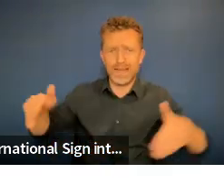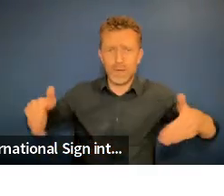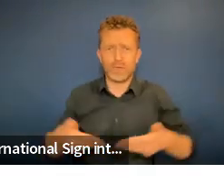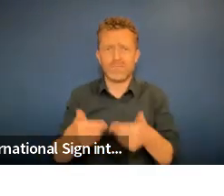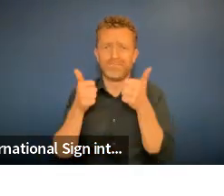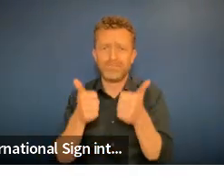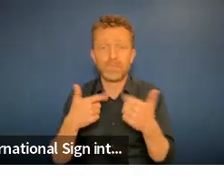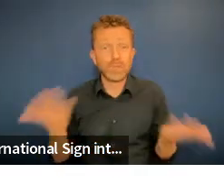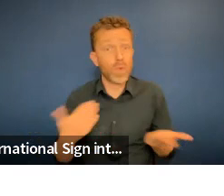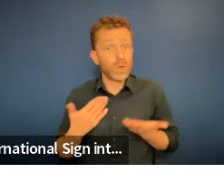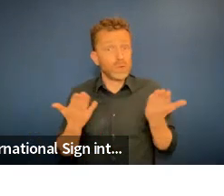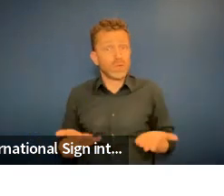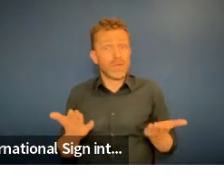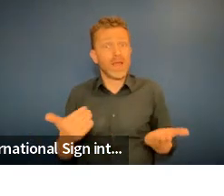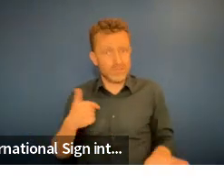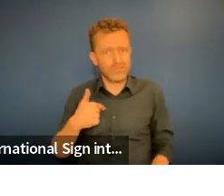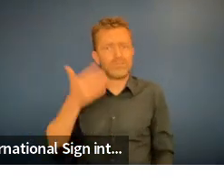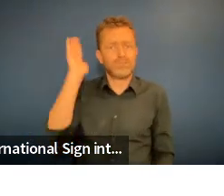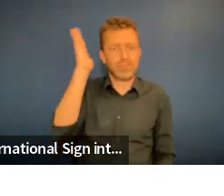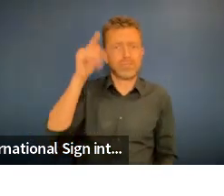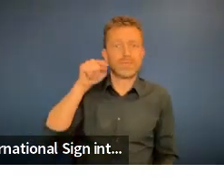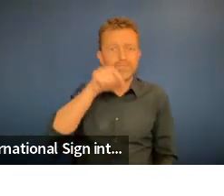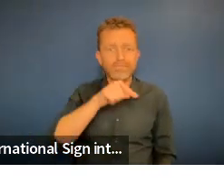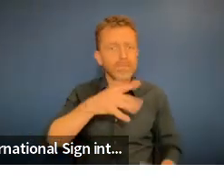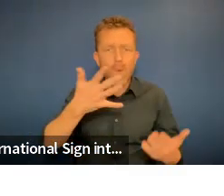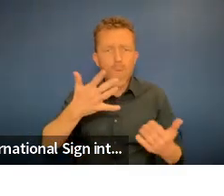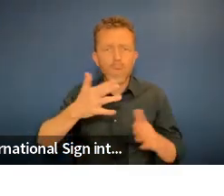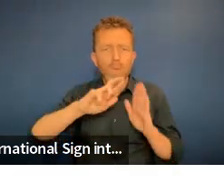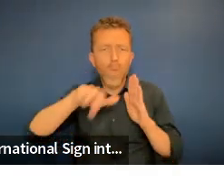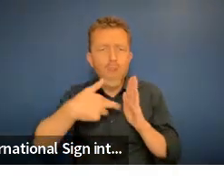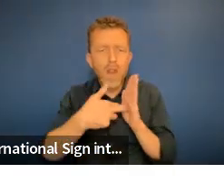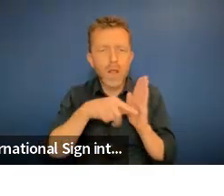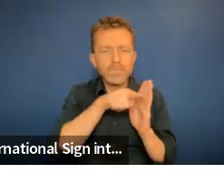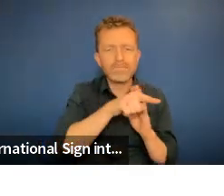ensuring financial protection in that access. Next slide, please.